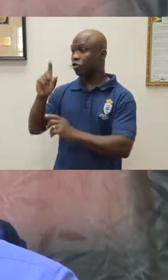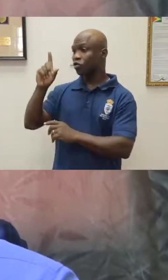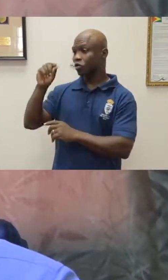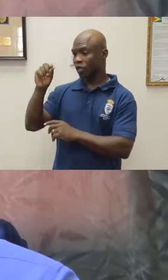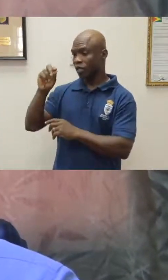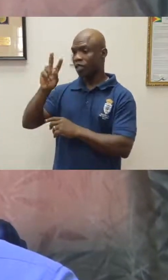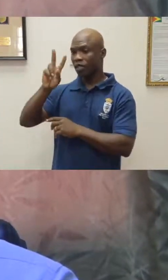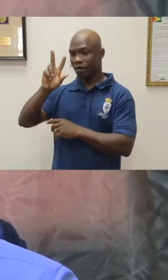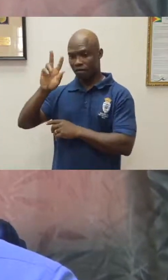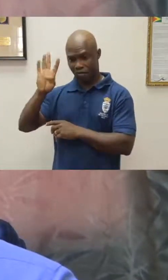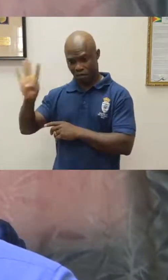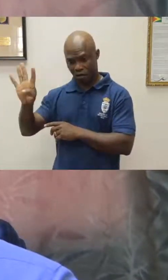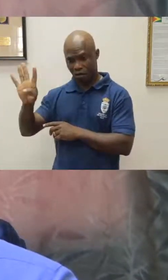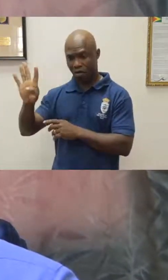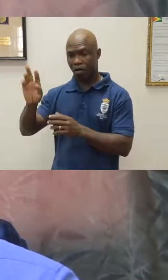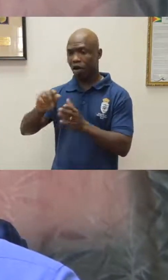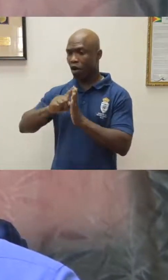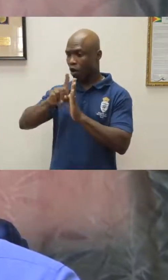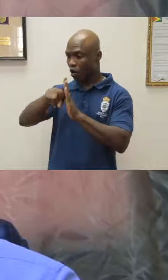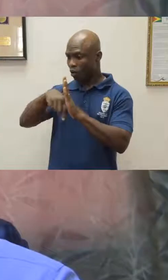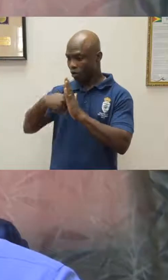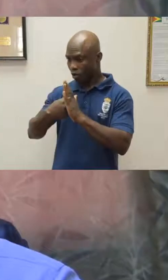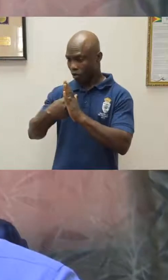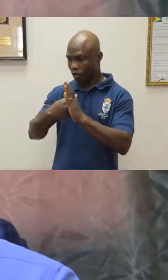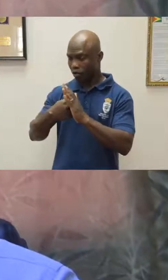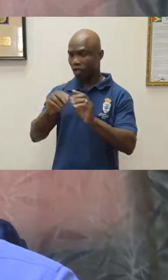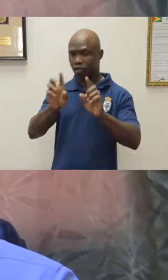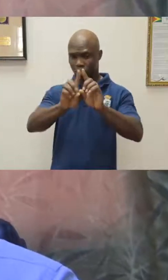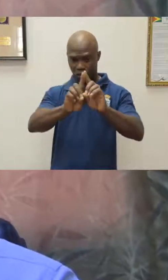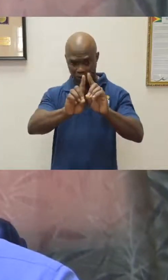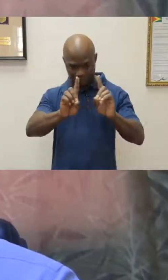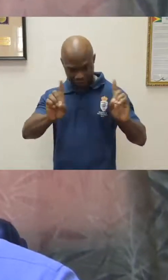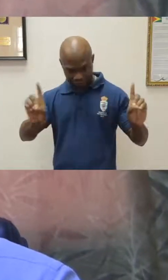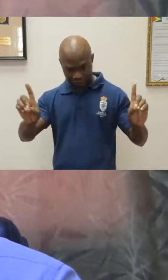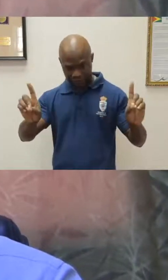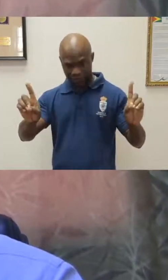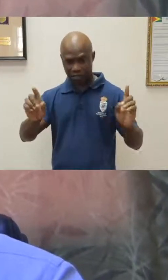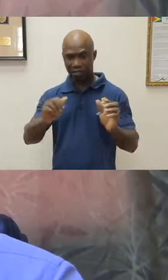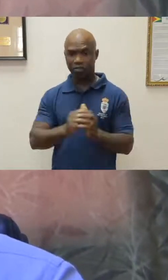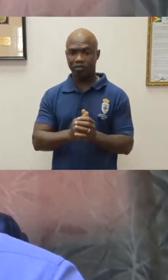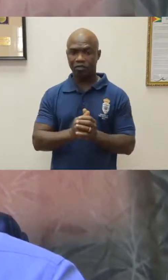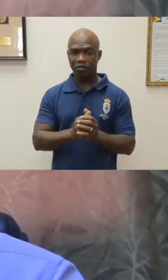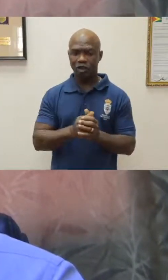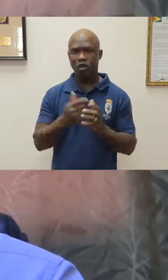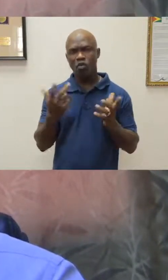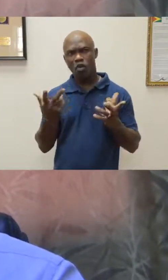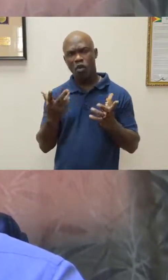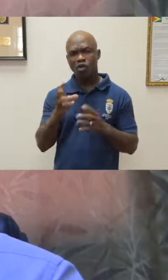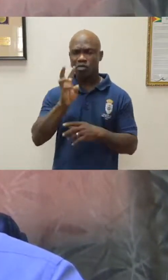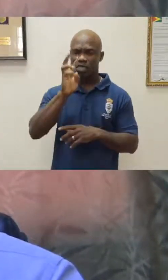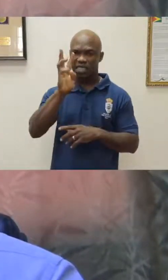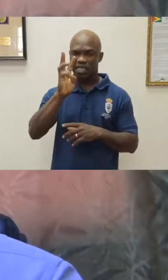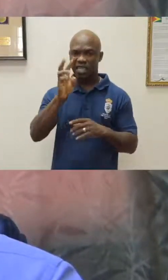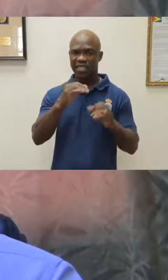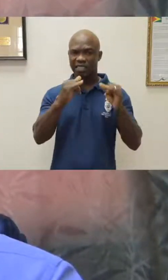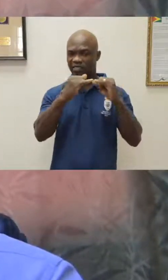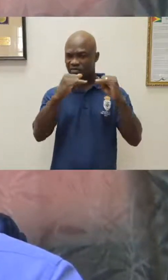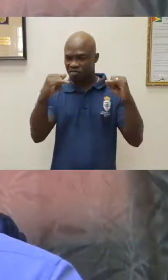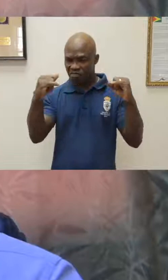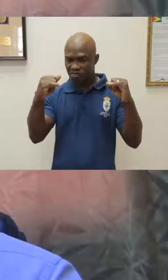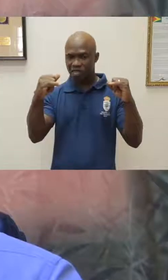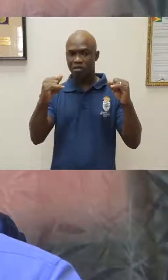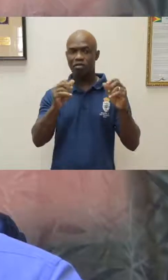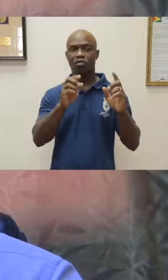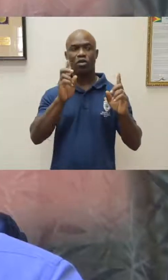continues to advocate social distancing of at least 6 feet between residents. Hygienic measures. Frequent